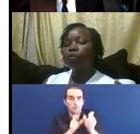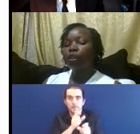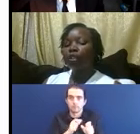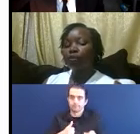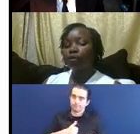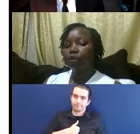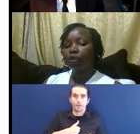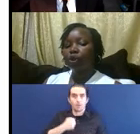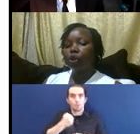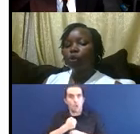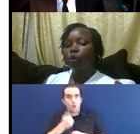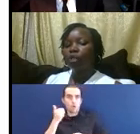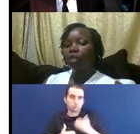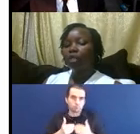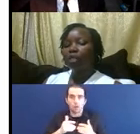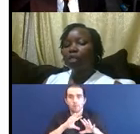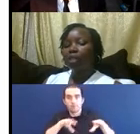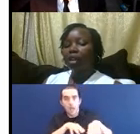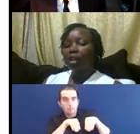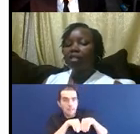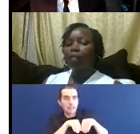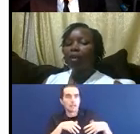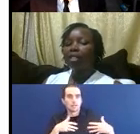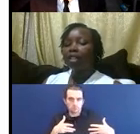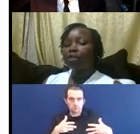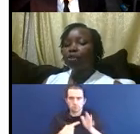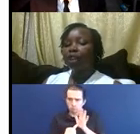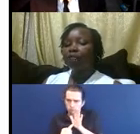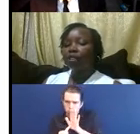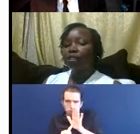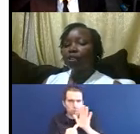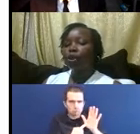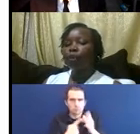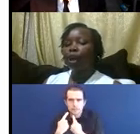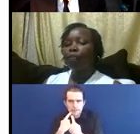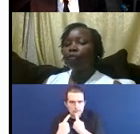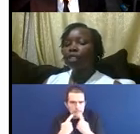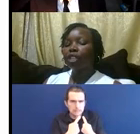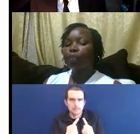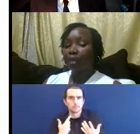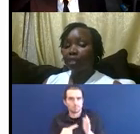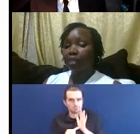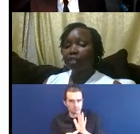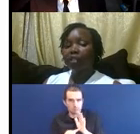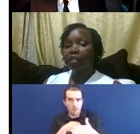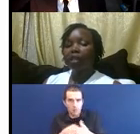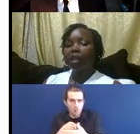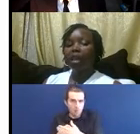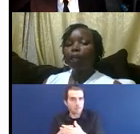be effective. What is needed is a major renewed effort on behalf of state